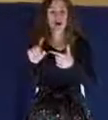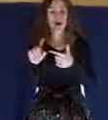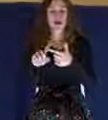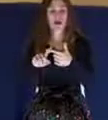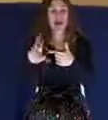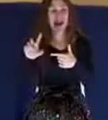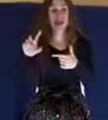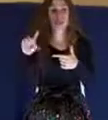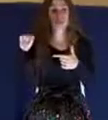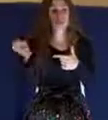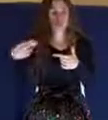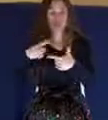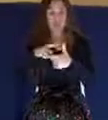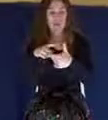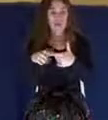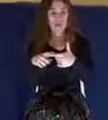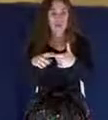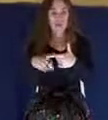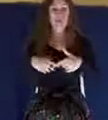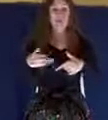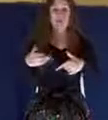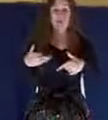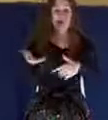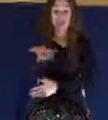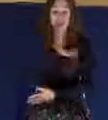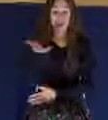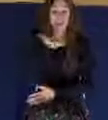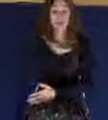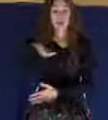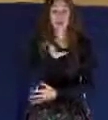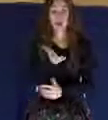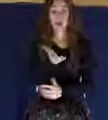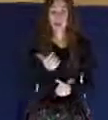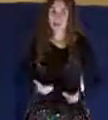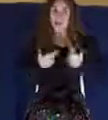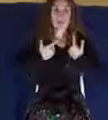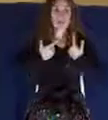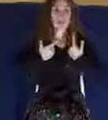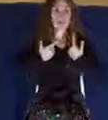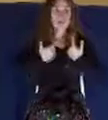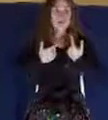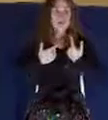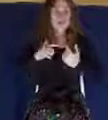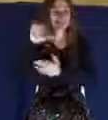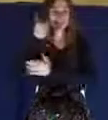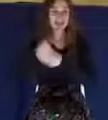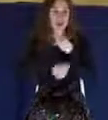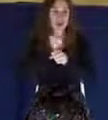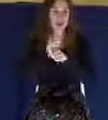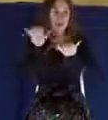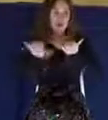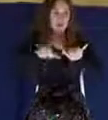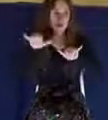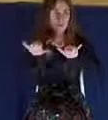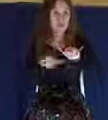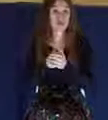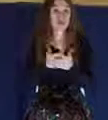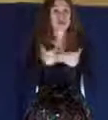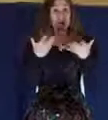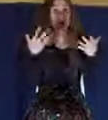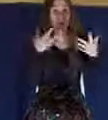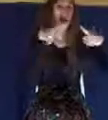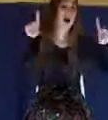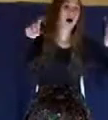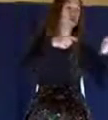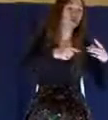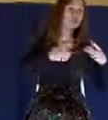about 10 years. At least she has two sons that can take care of her. But tragedy comes again. Look in verse 5.